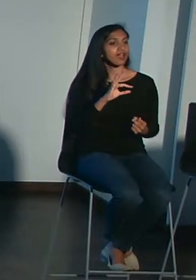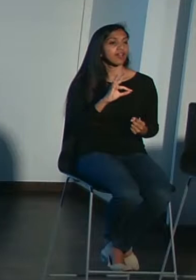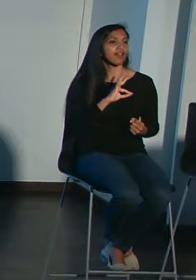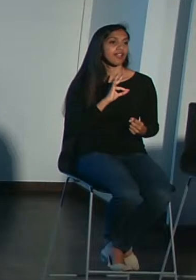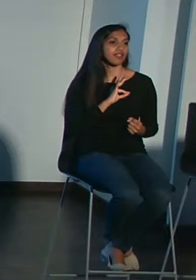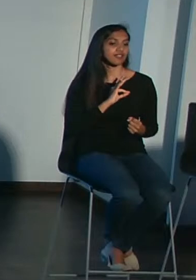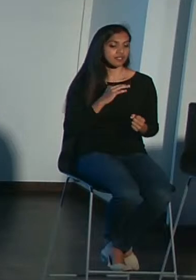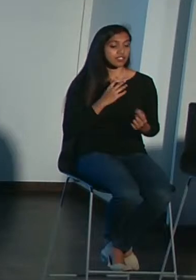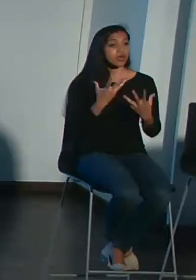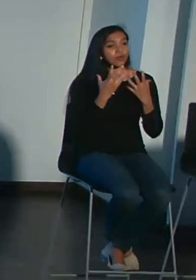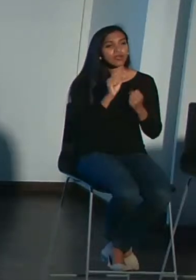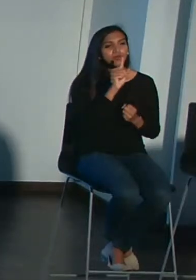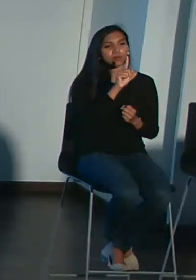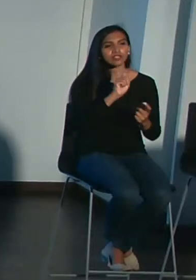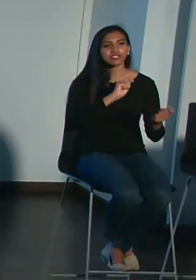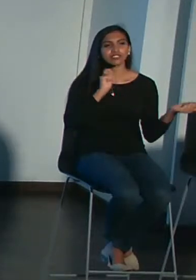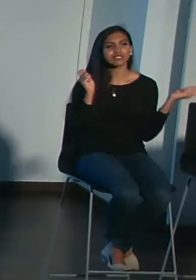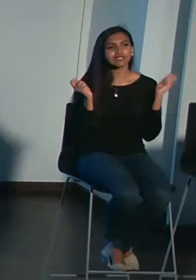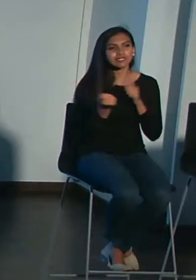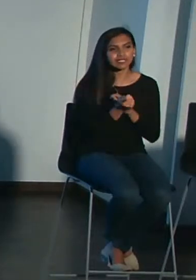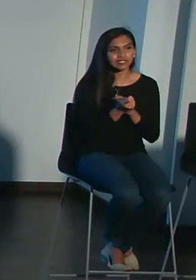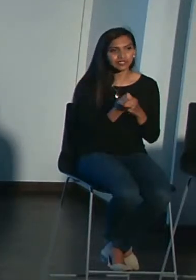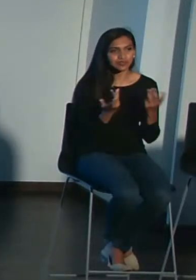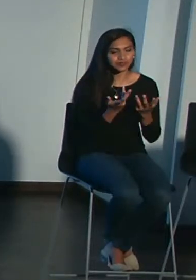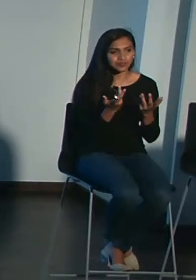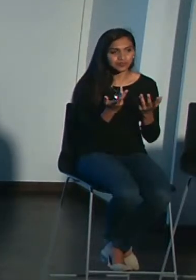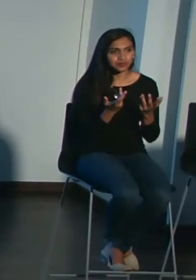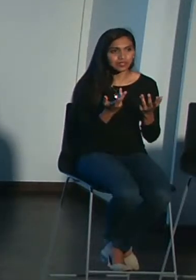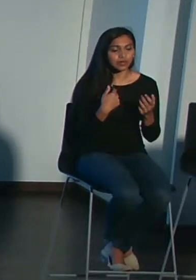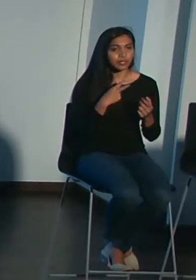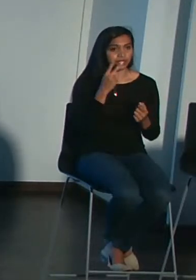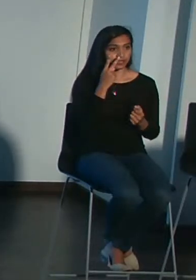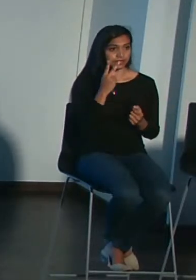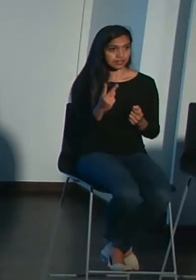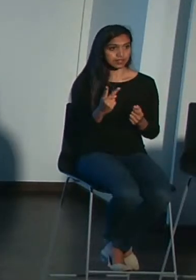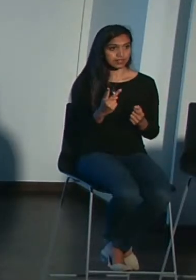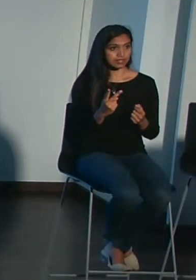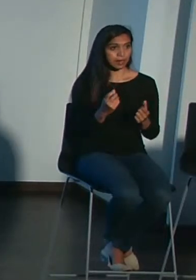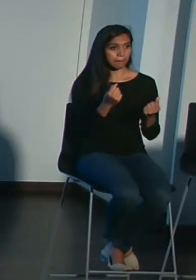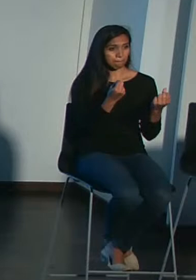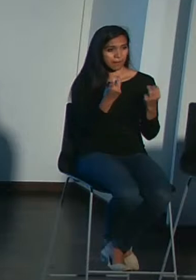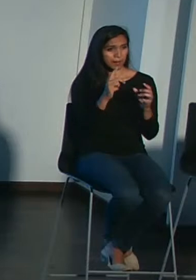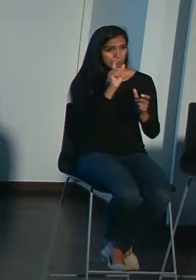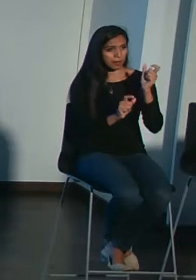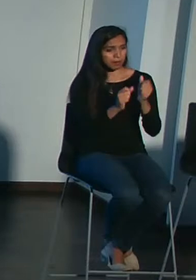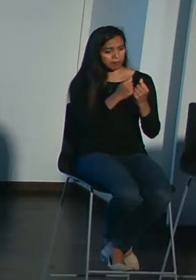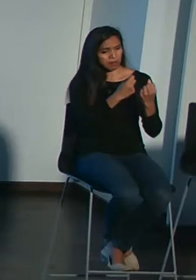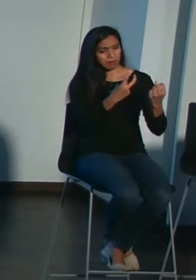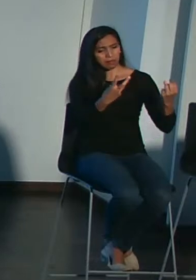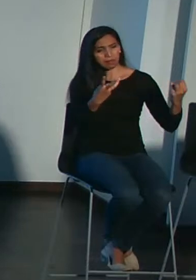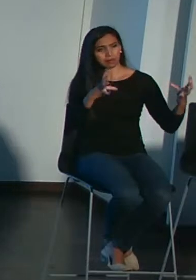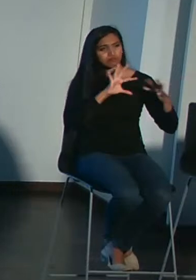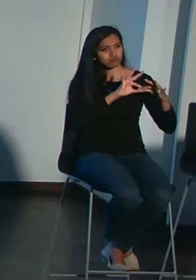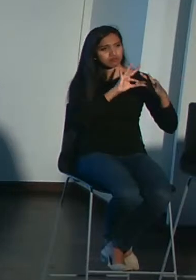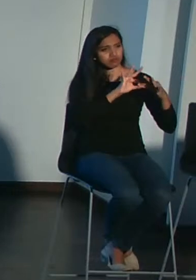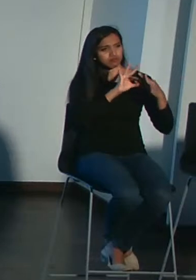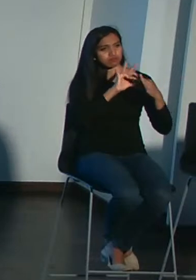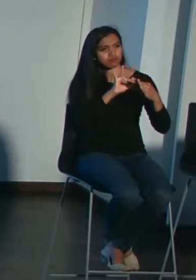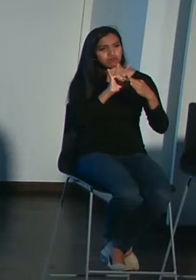is this one off, but rather look at long term relationships with people we're working with.